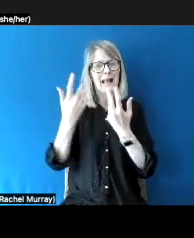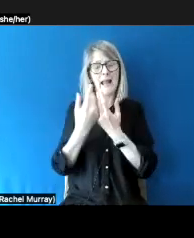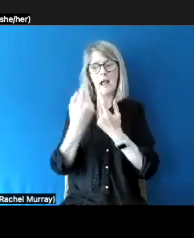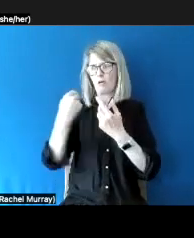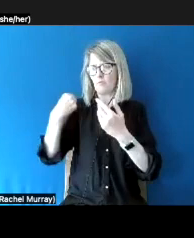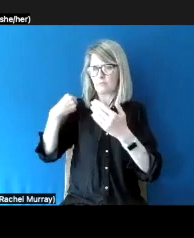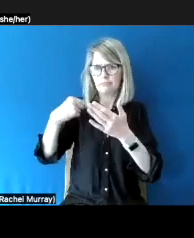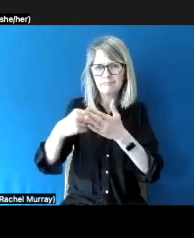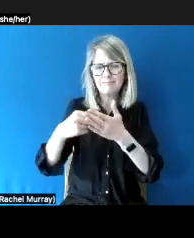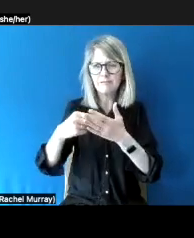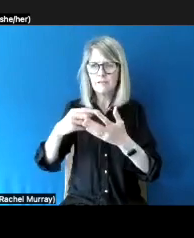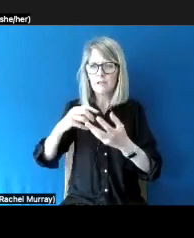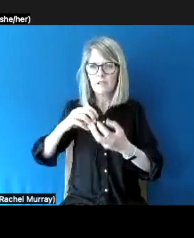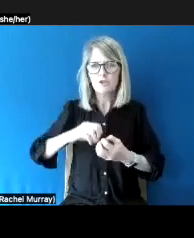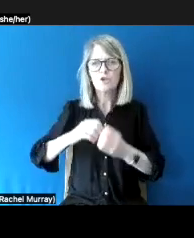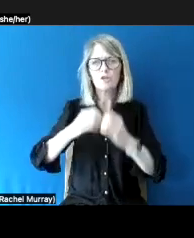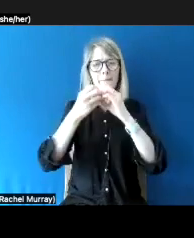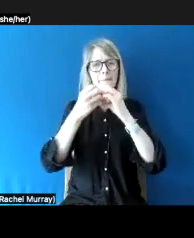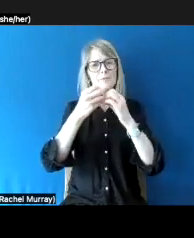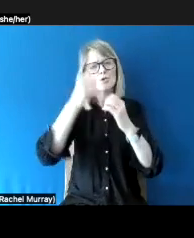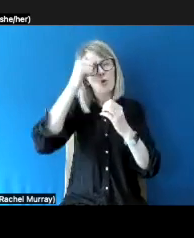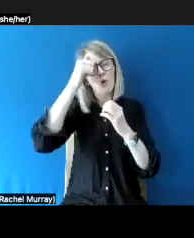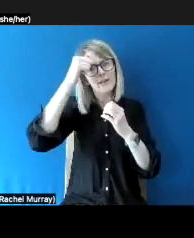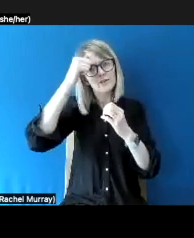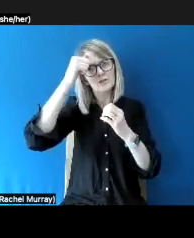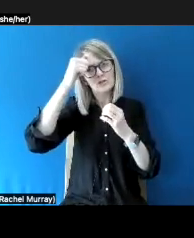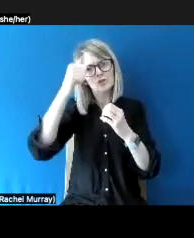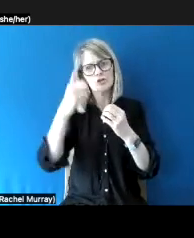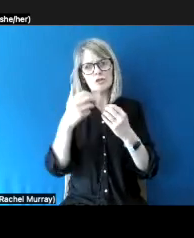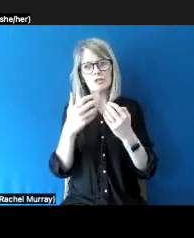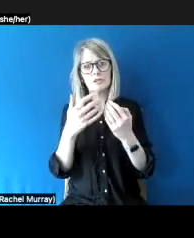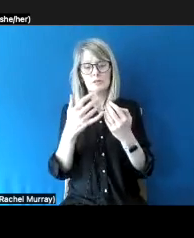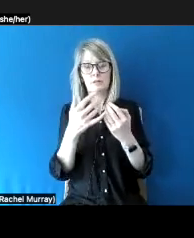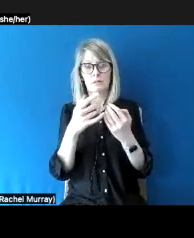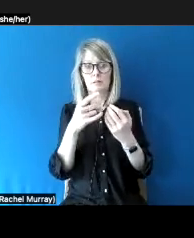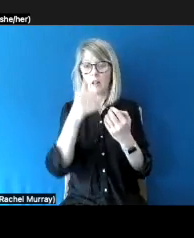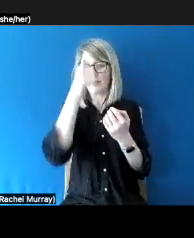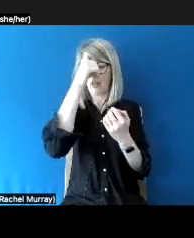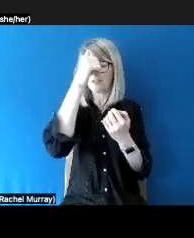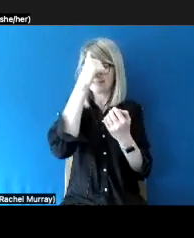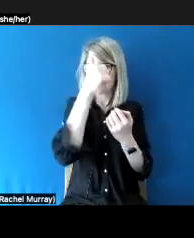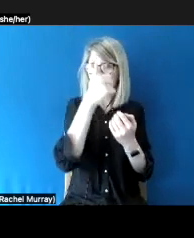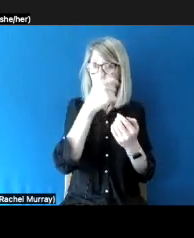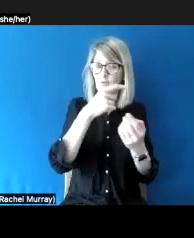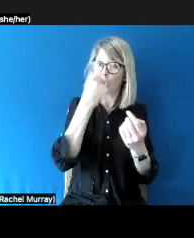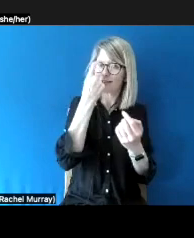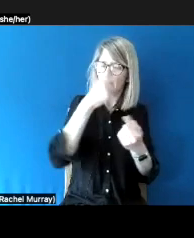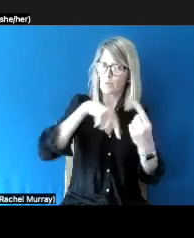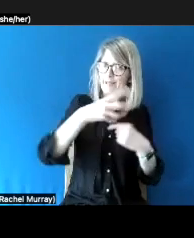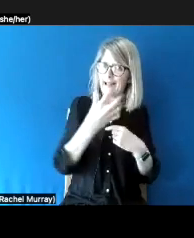our knowledge and therefore the kind of understanding that we have of power.